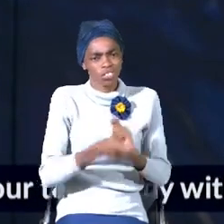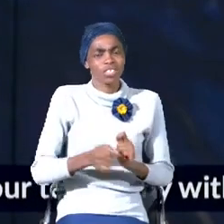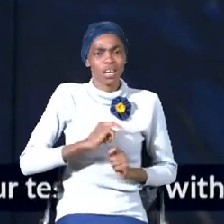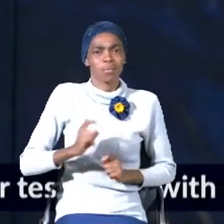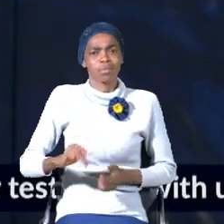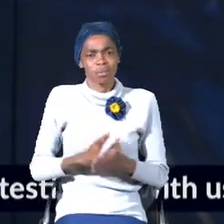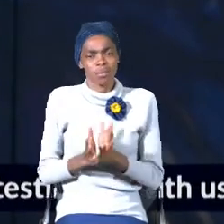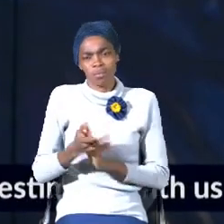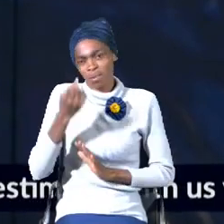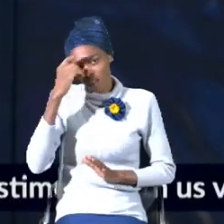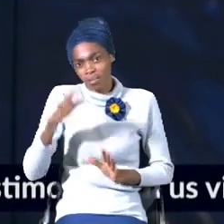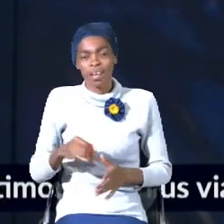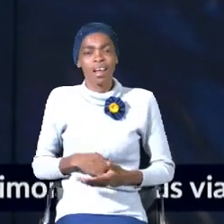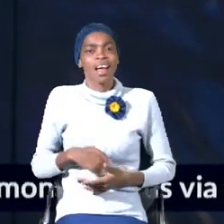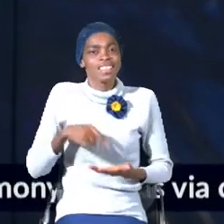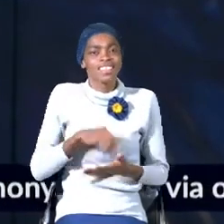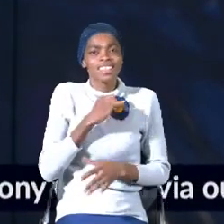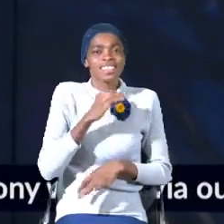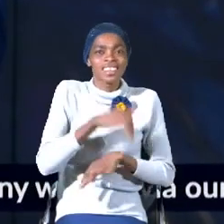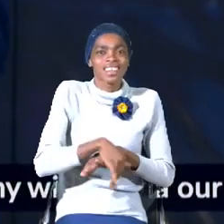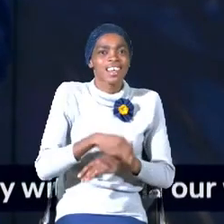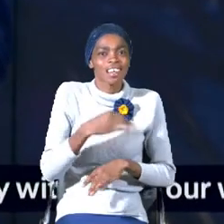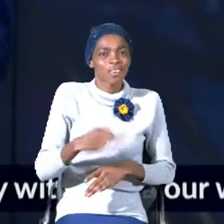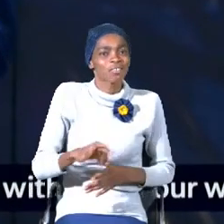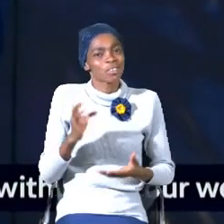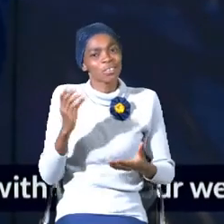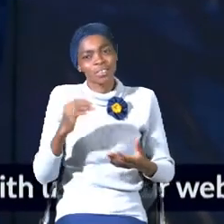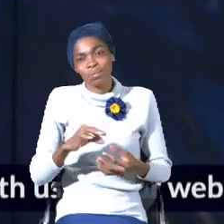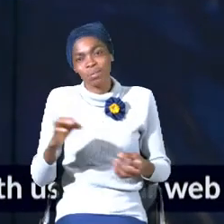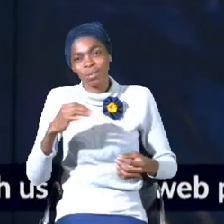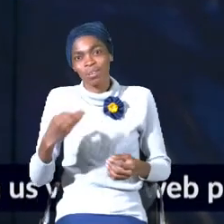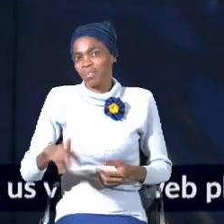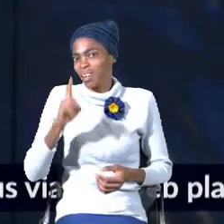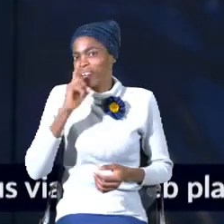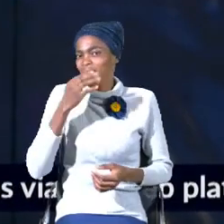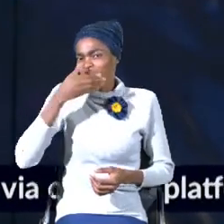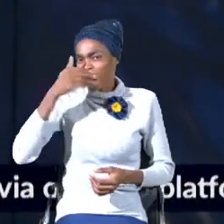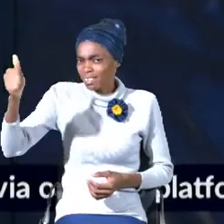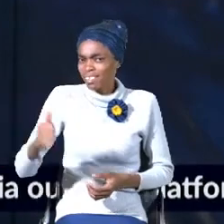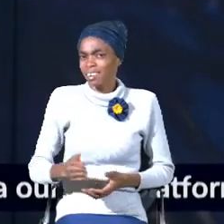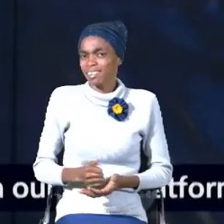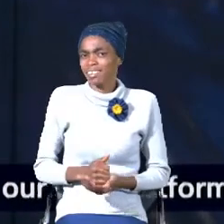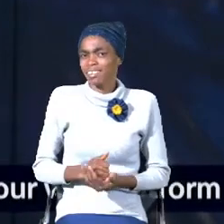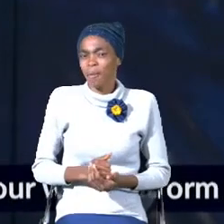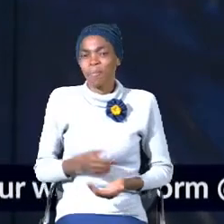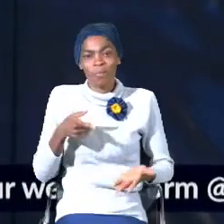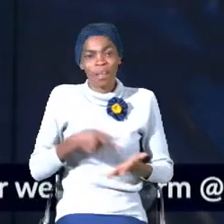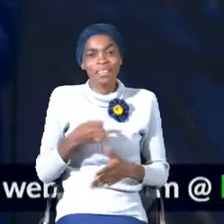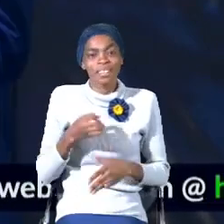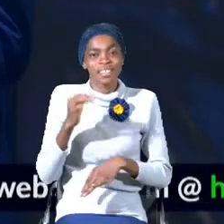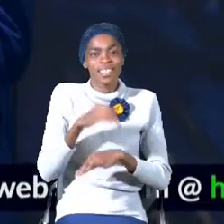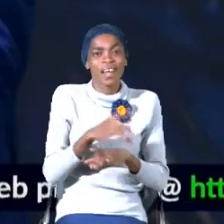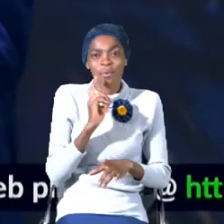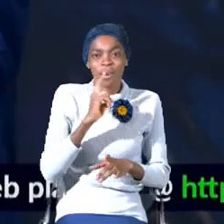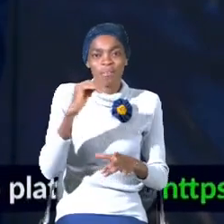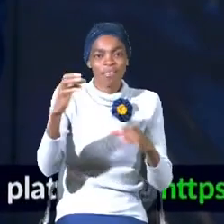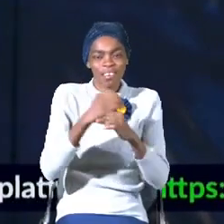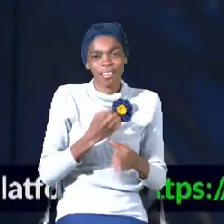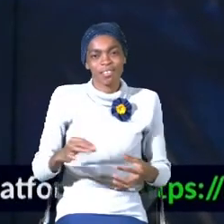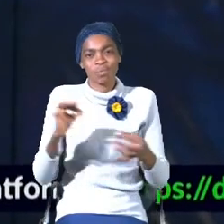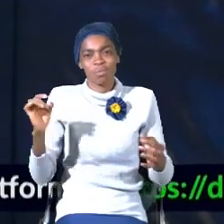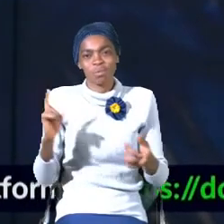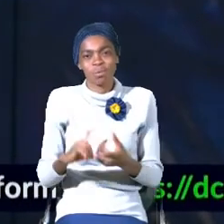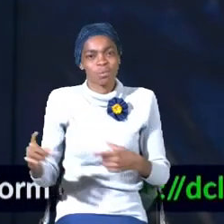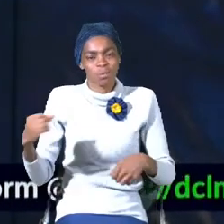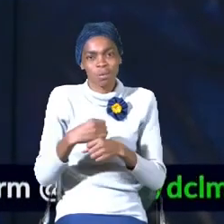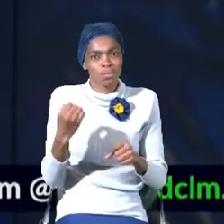is here. This is the night where you get the spirit to cope and not to cop out. This is the night where you get the spirit to make a